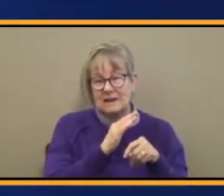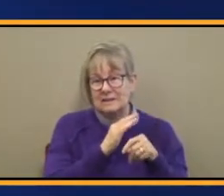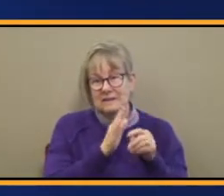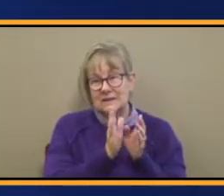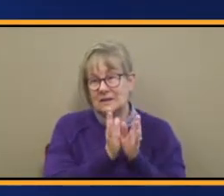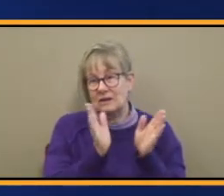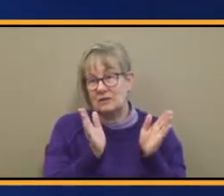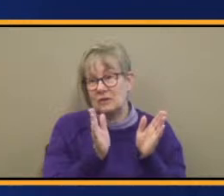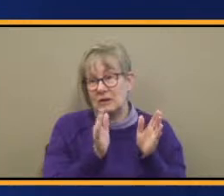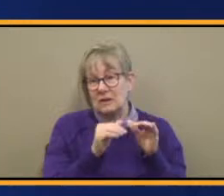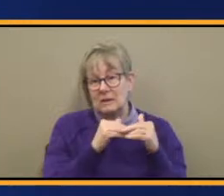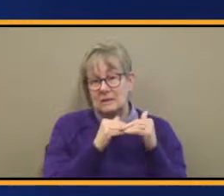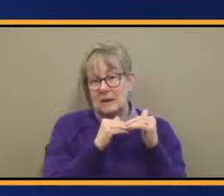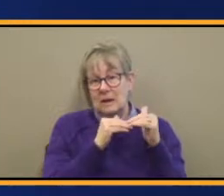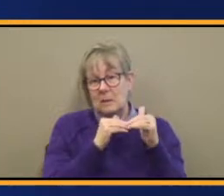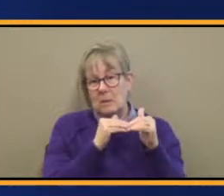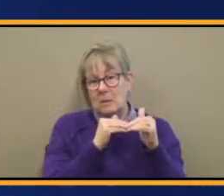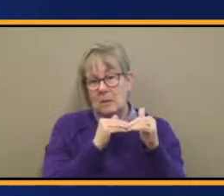generally pretty stable.